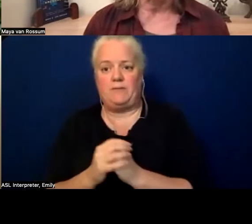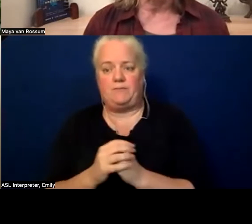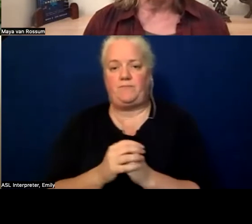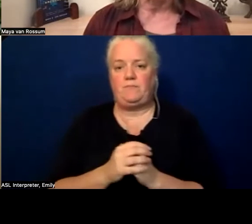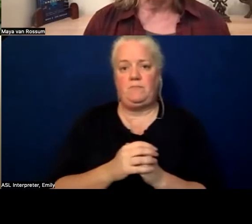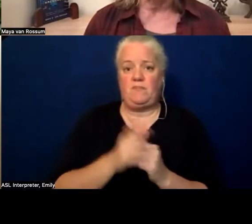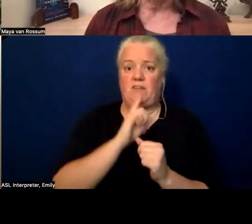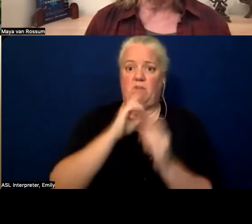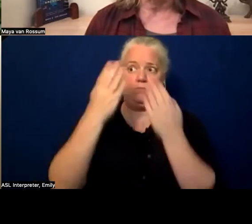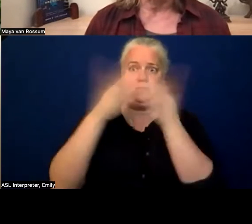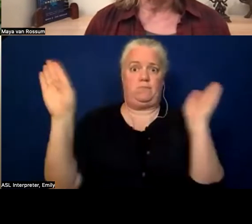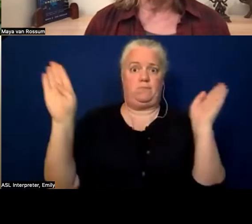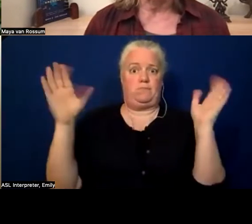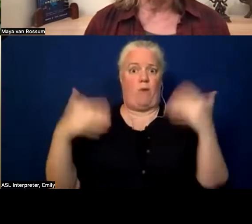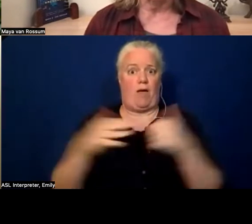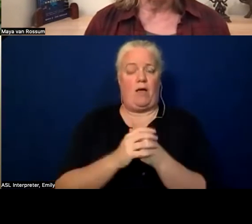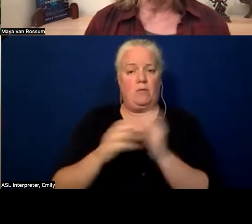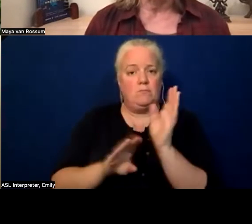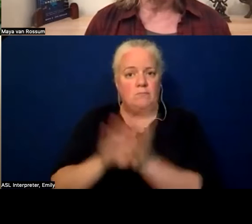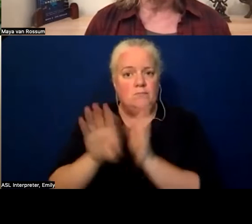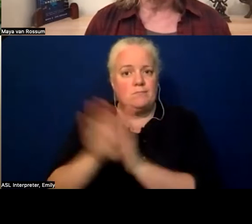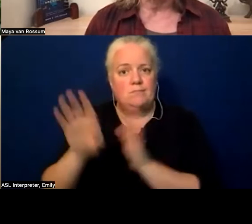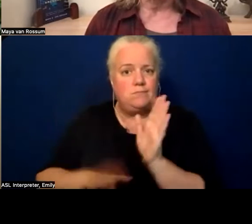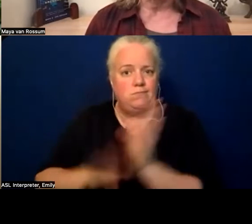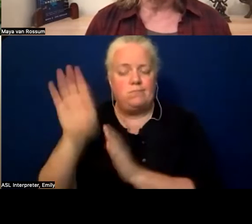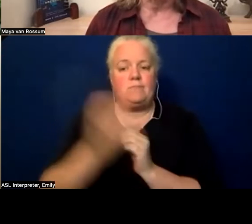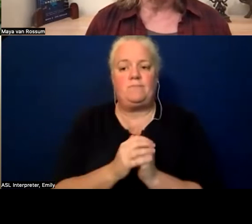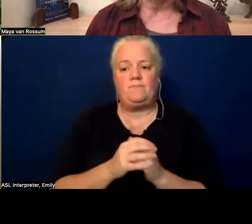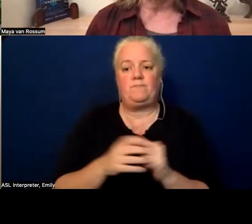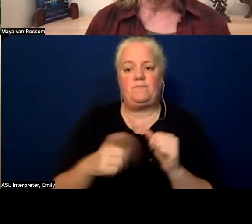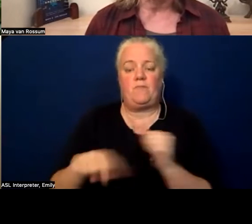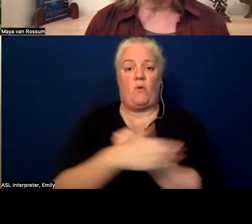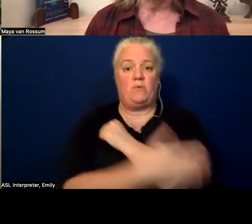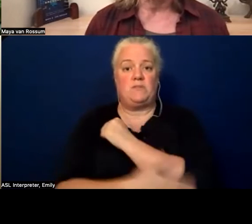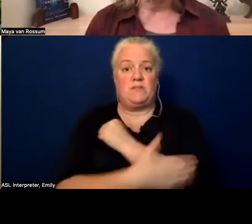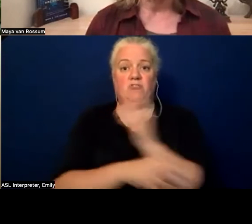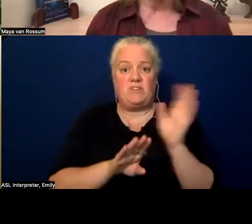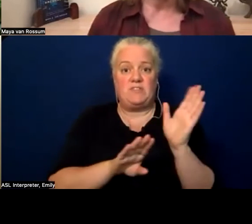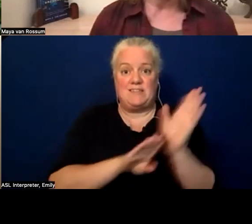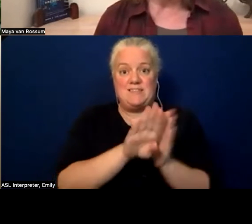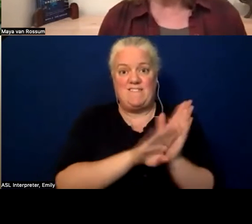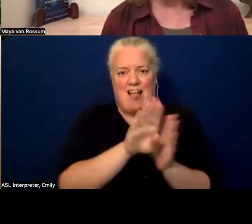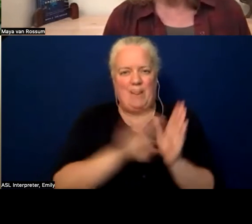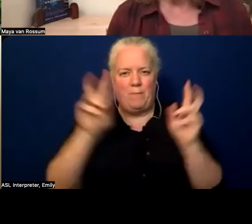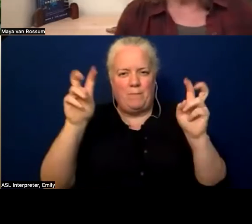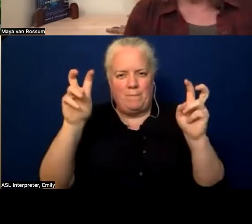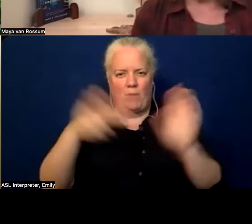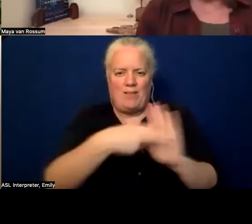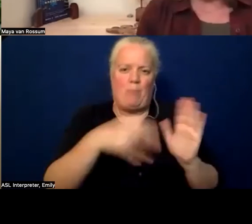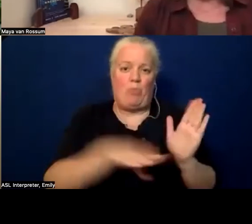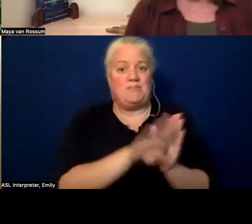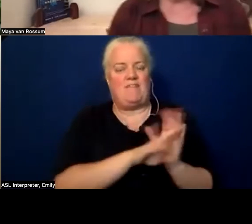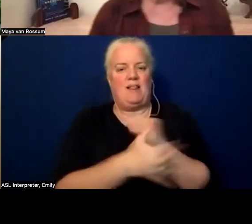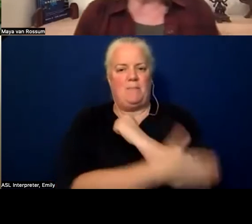thinking as well. When we call them developing countries, it's true, they're developing policies better than we are in some cases. I think